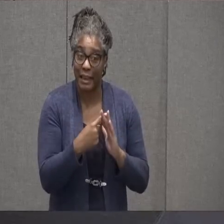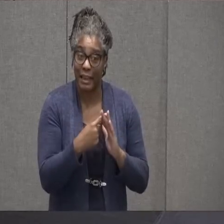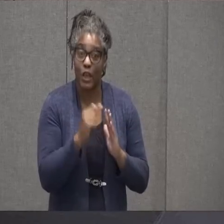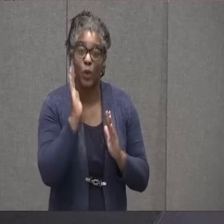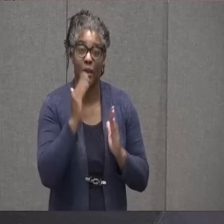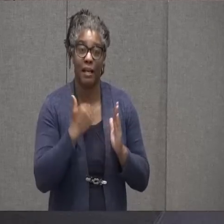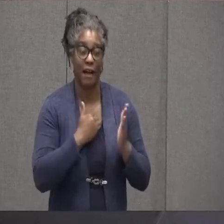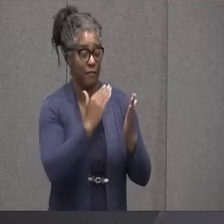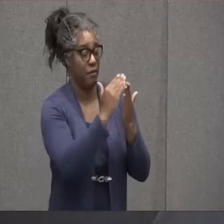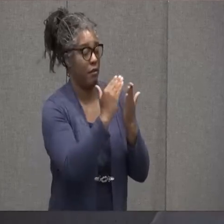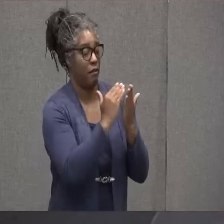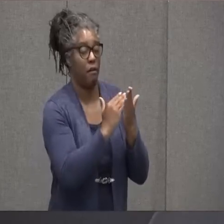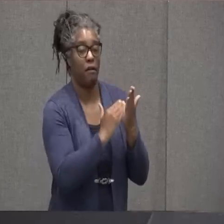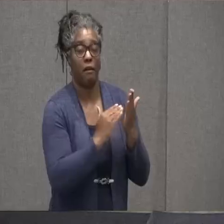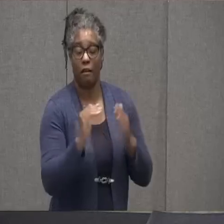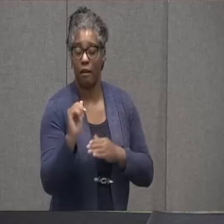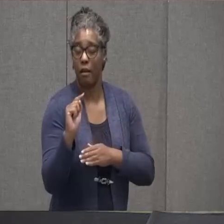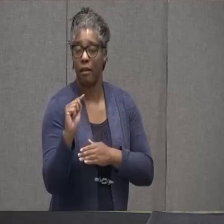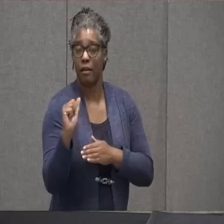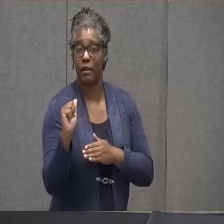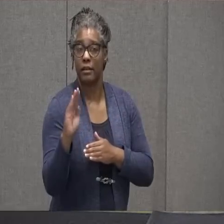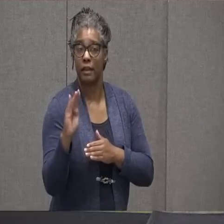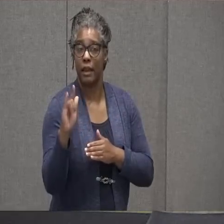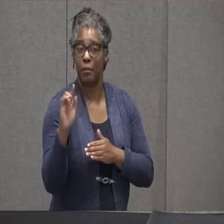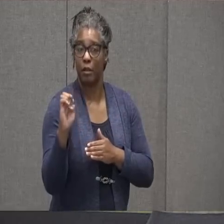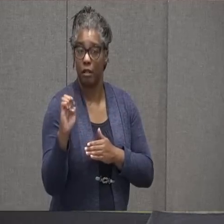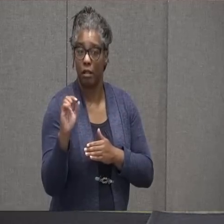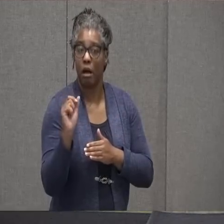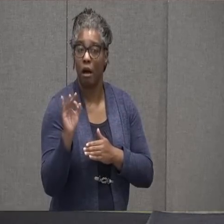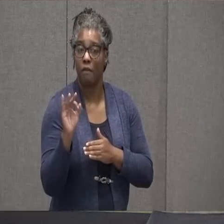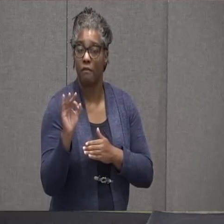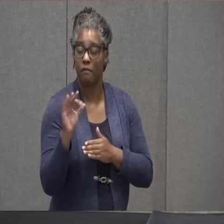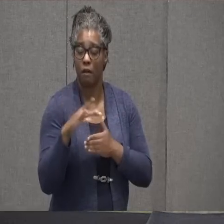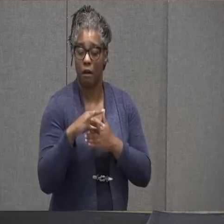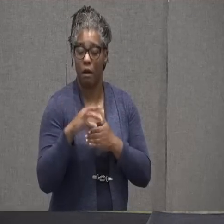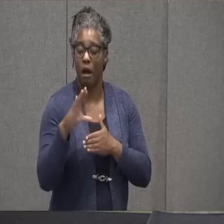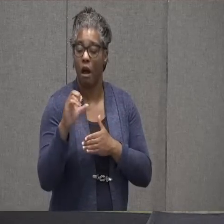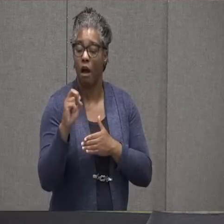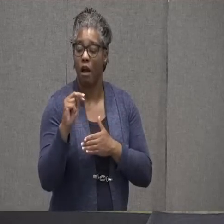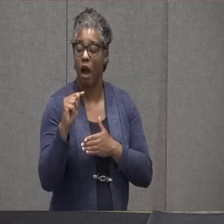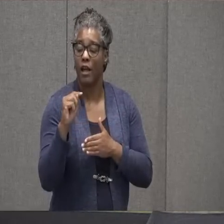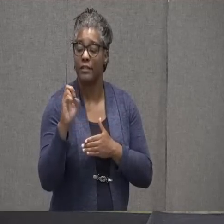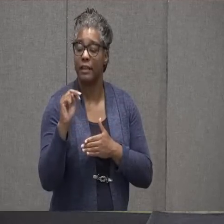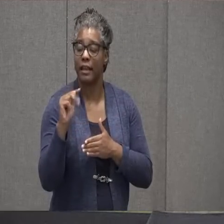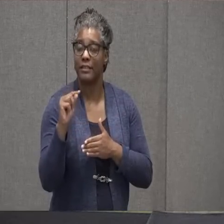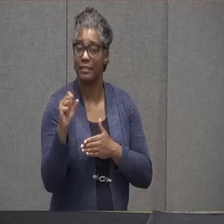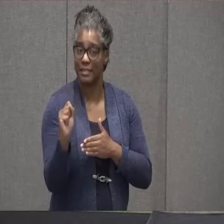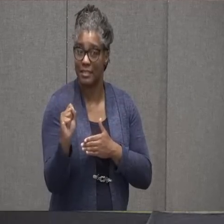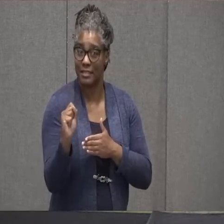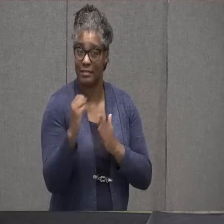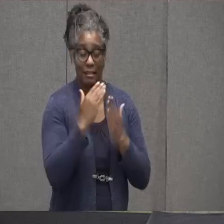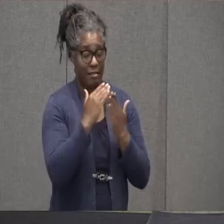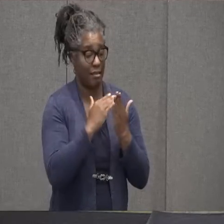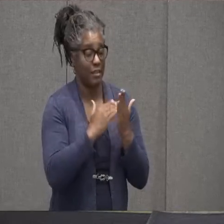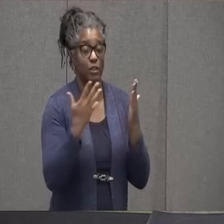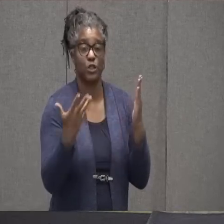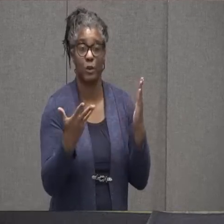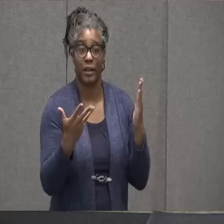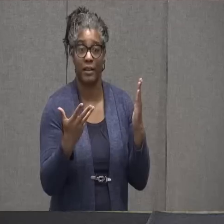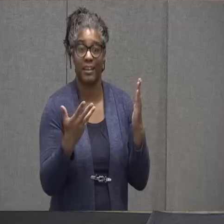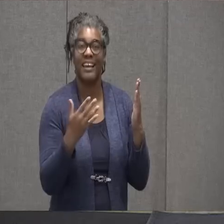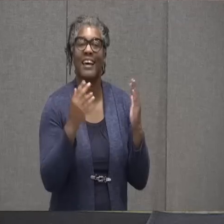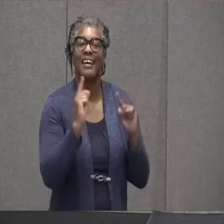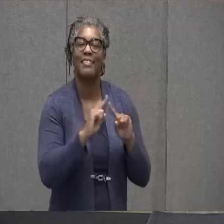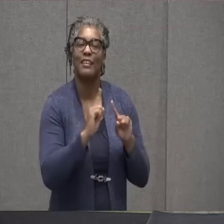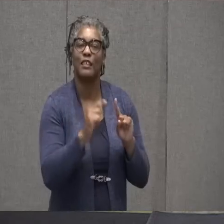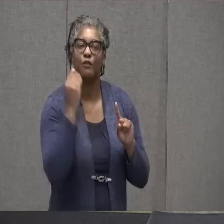of contents? And in the table of contents is listed all of the different information that is